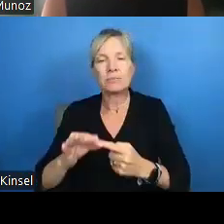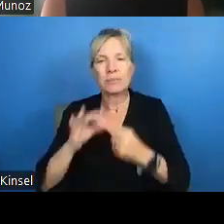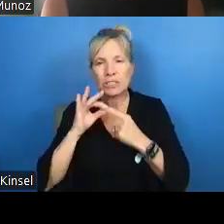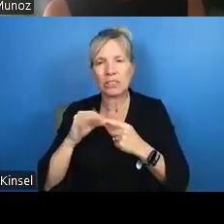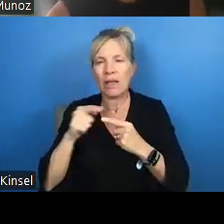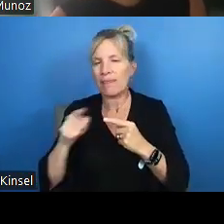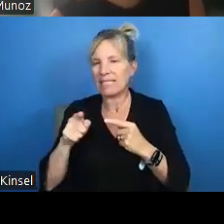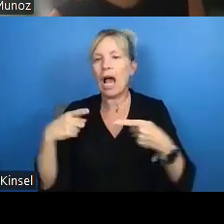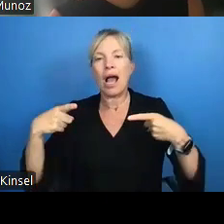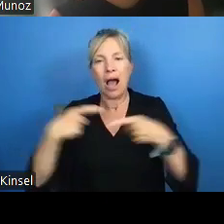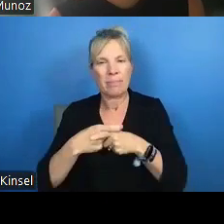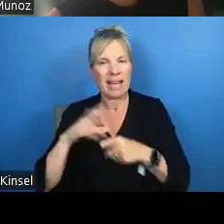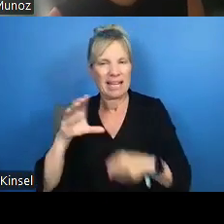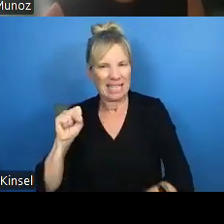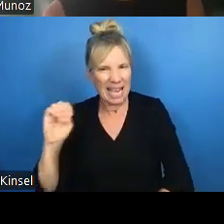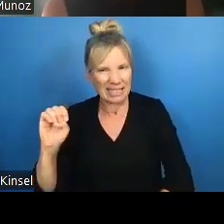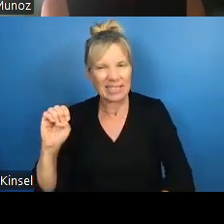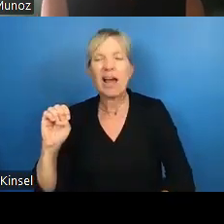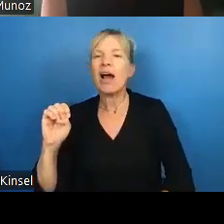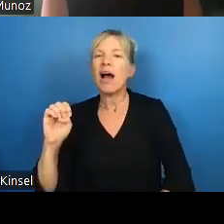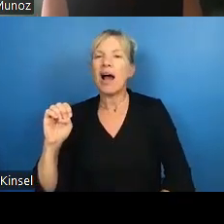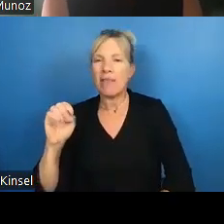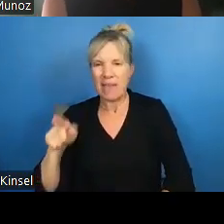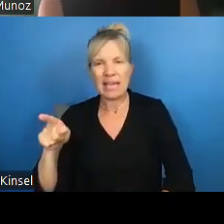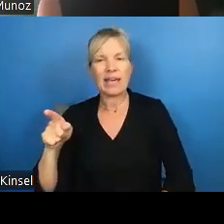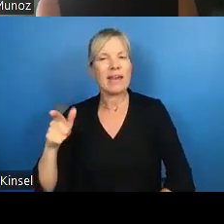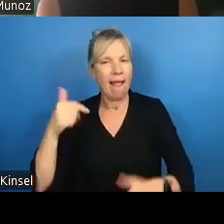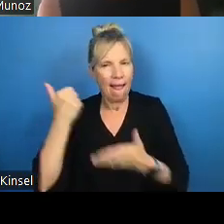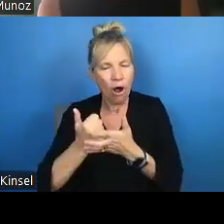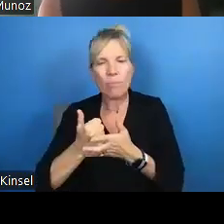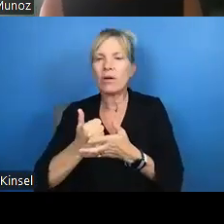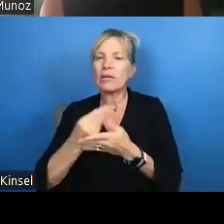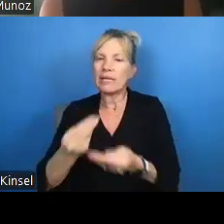particularly complex cases, and can step in and provide support